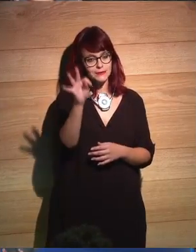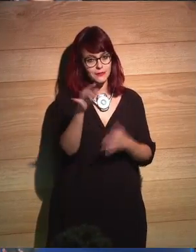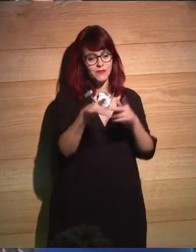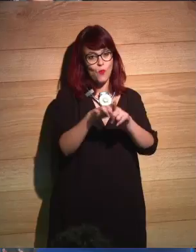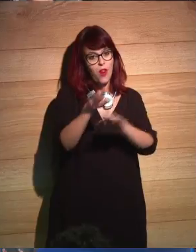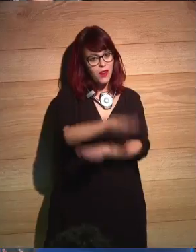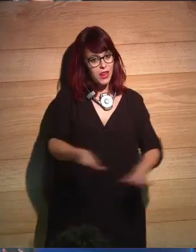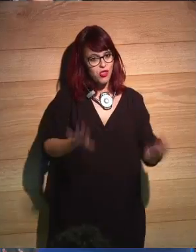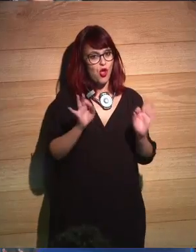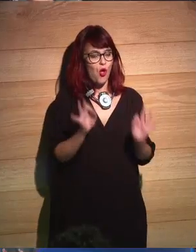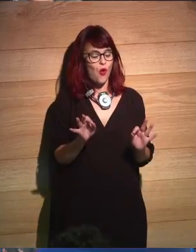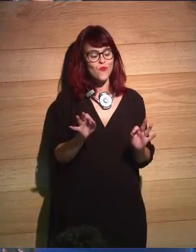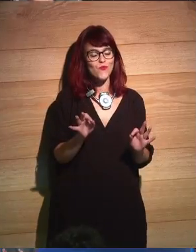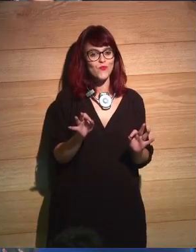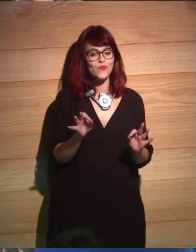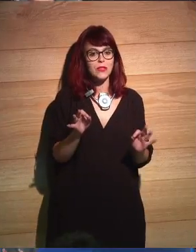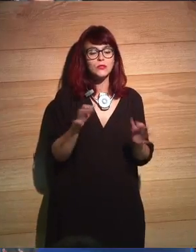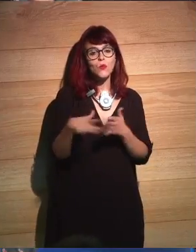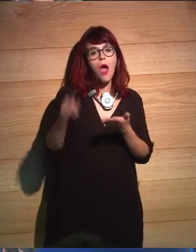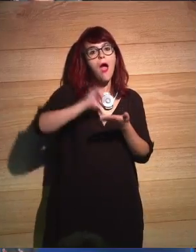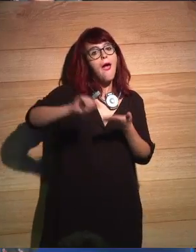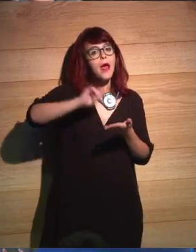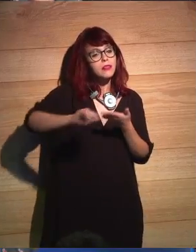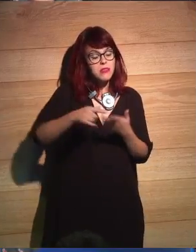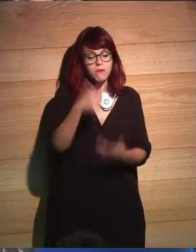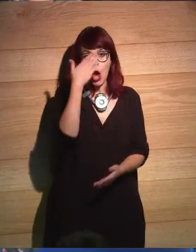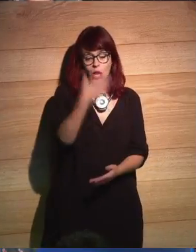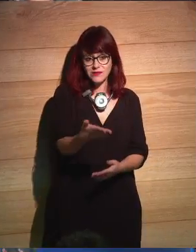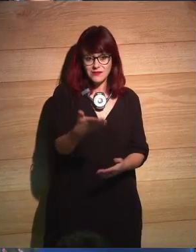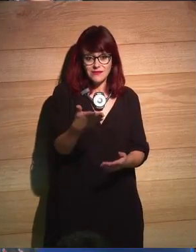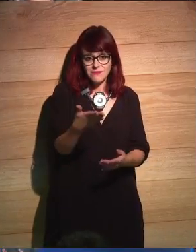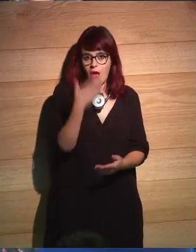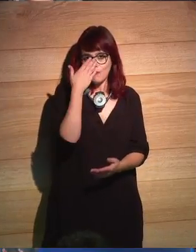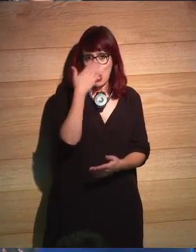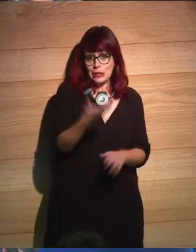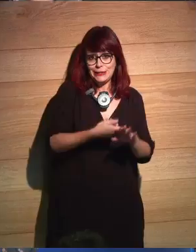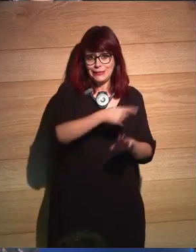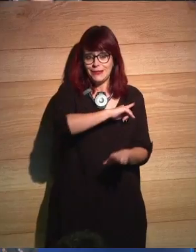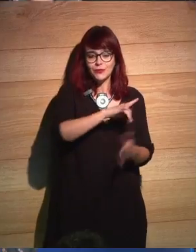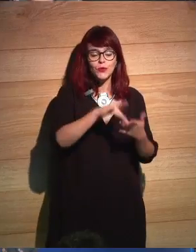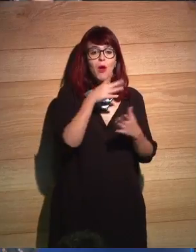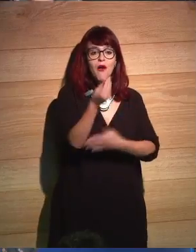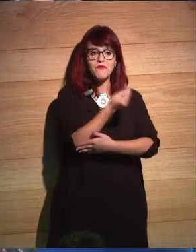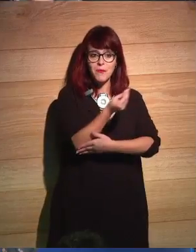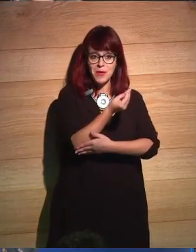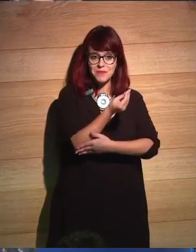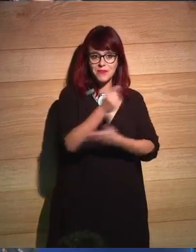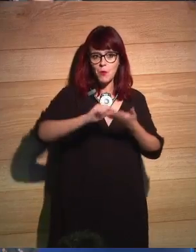a book about a child, where she writes quite an honest